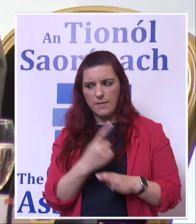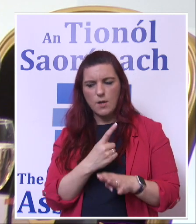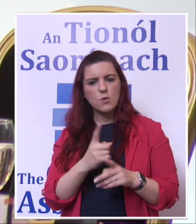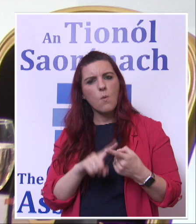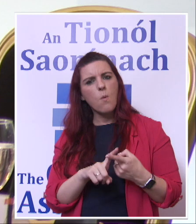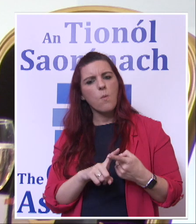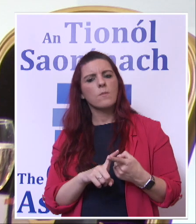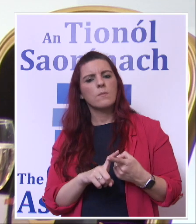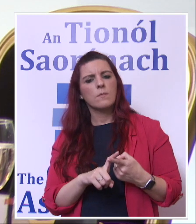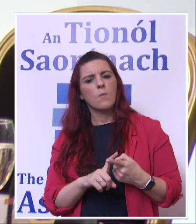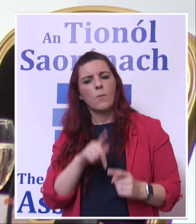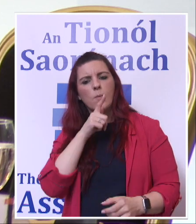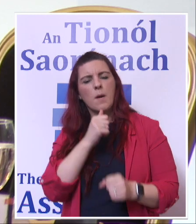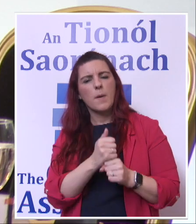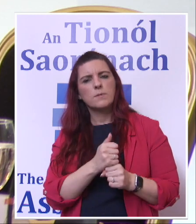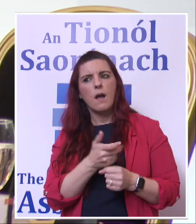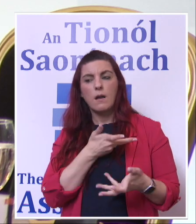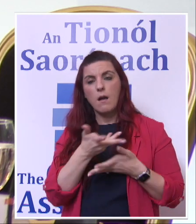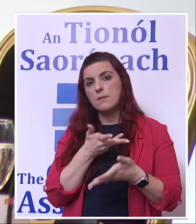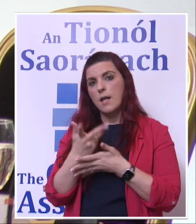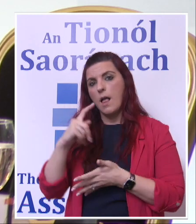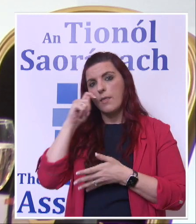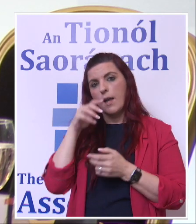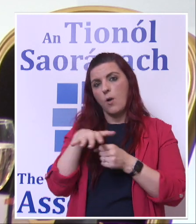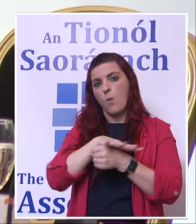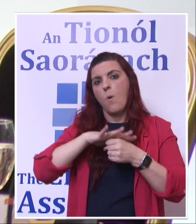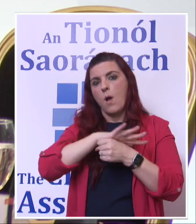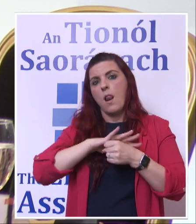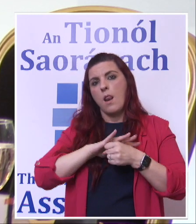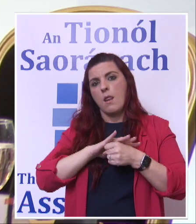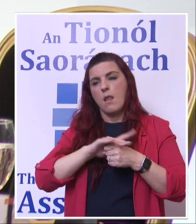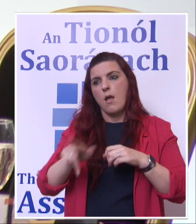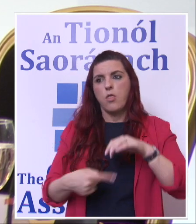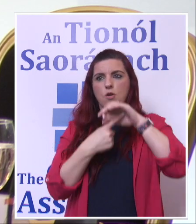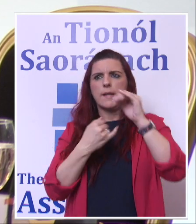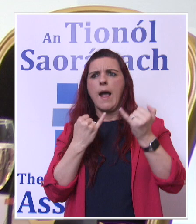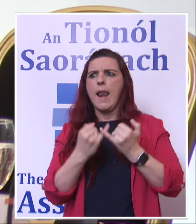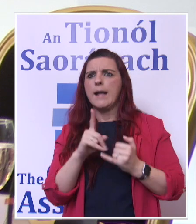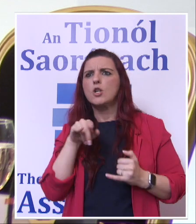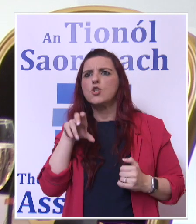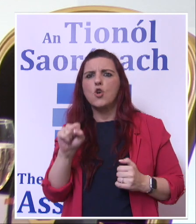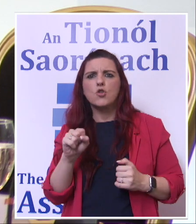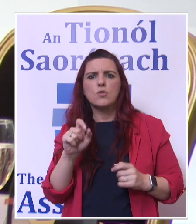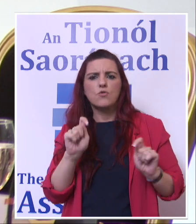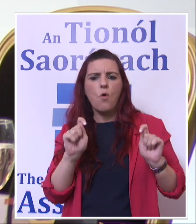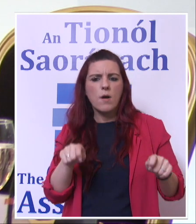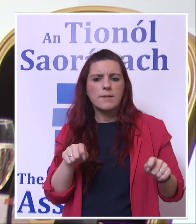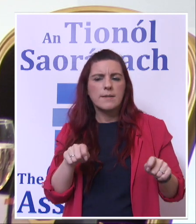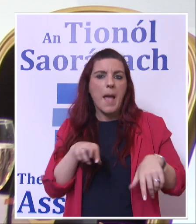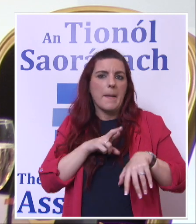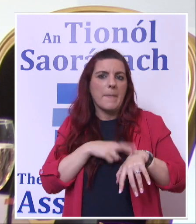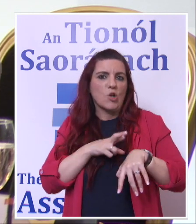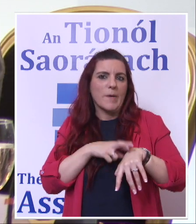to consultation, I think the local authorities are like John Stores, getting better all the time.